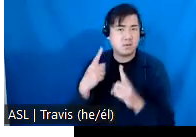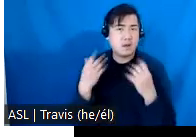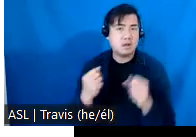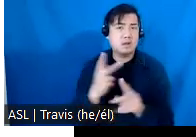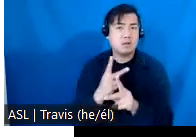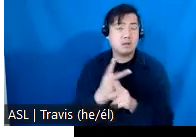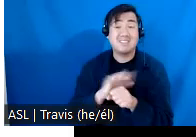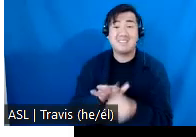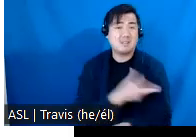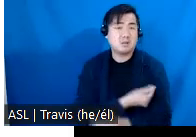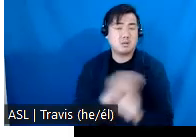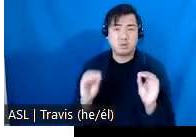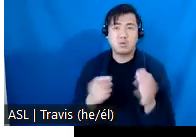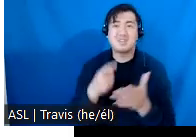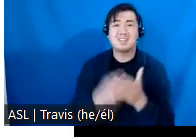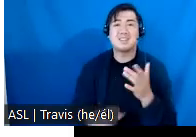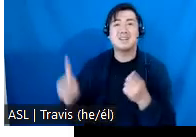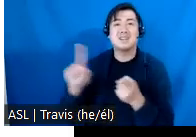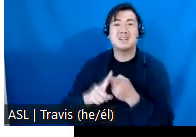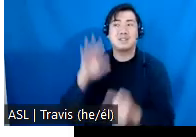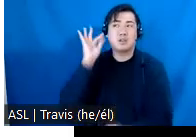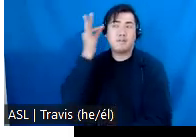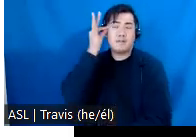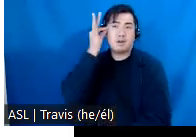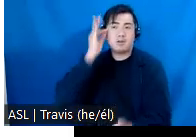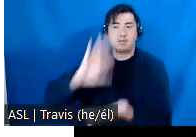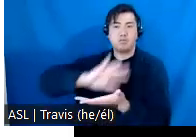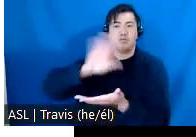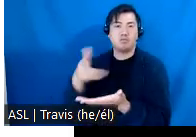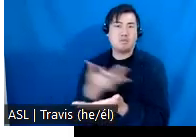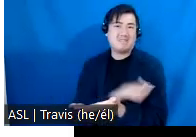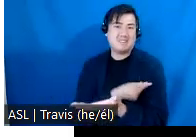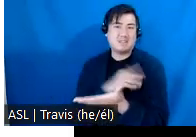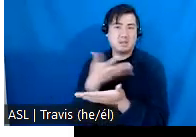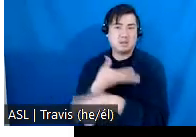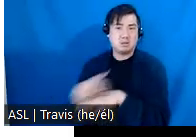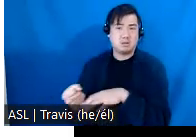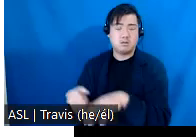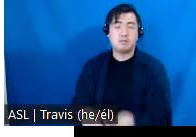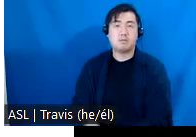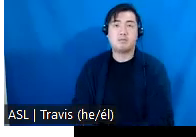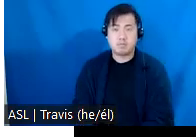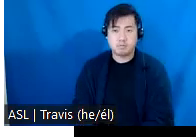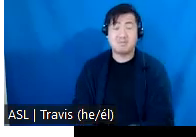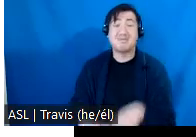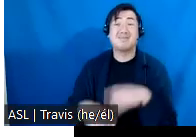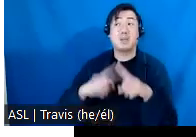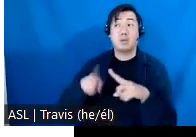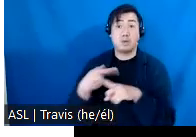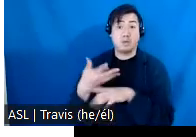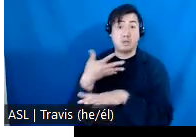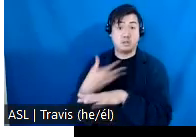COVID-19 vaccines until the federal supply is over. After this free federal supply runs